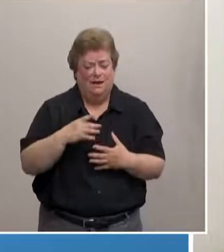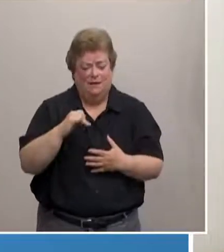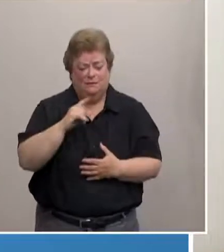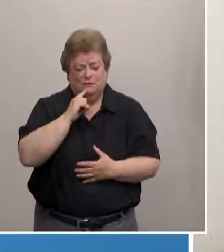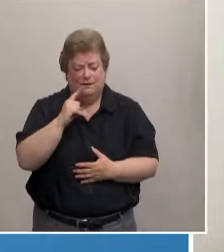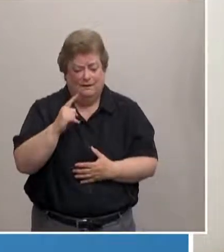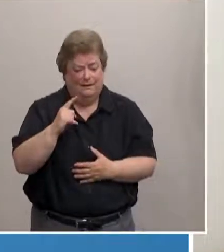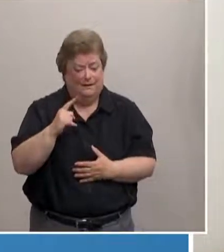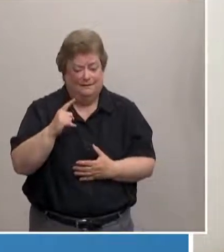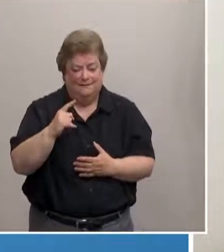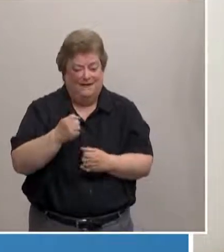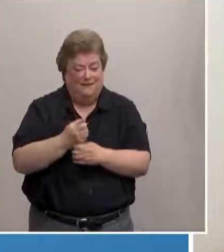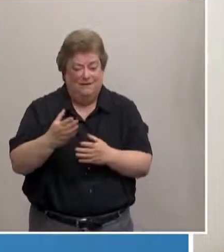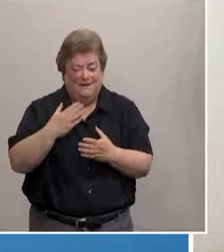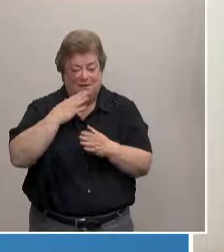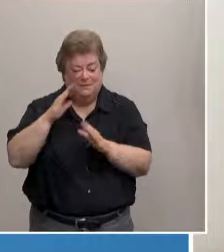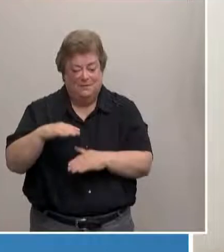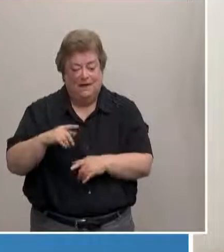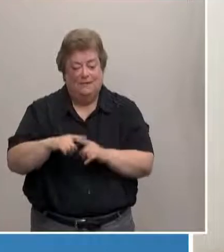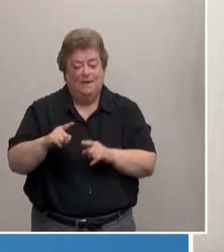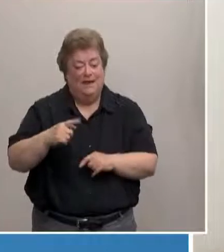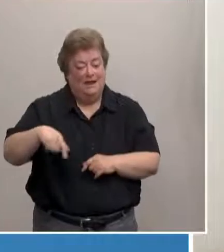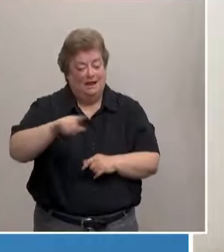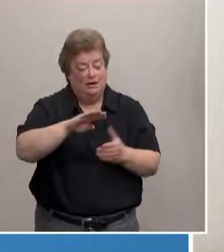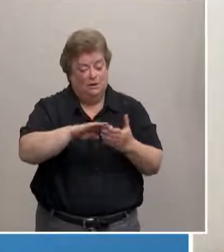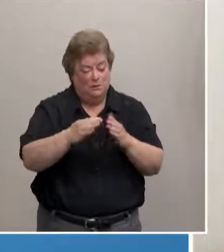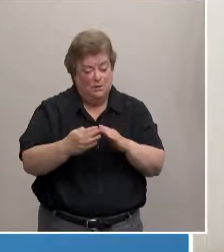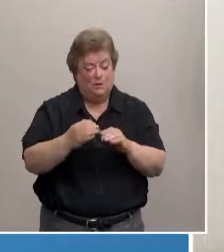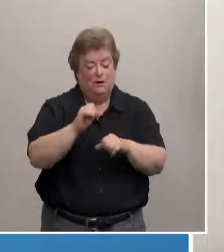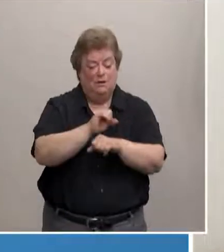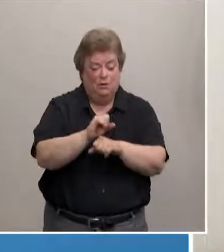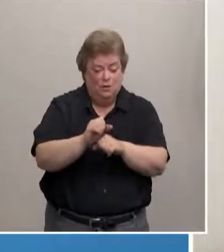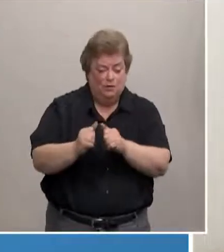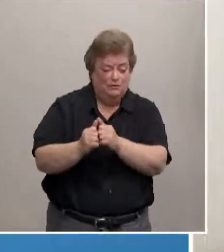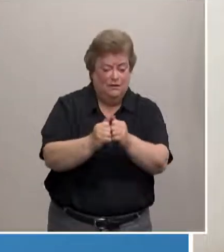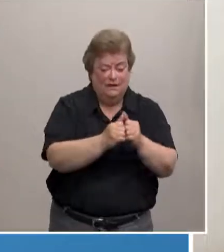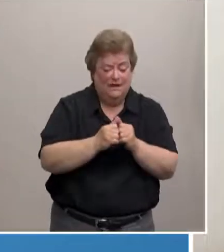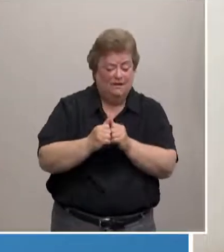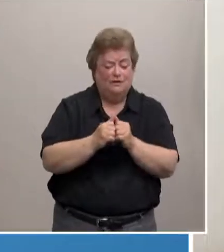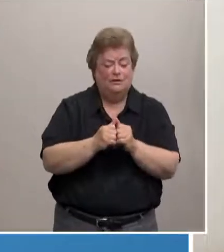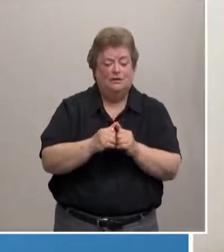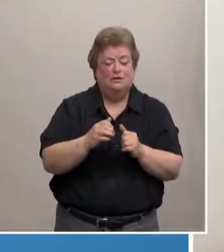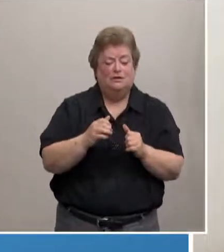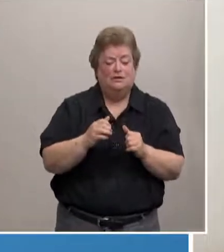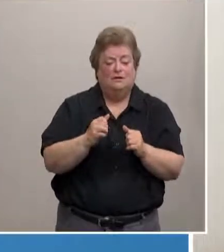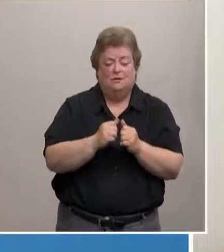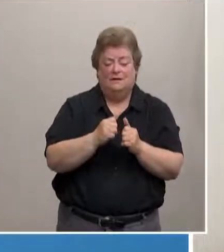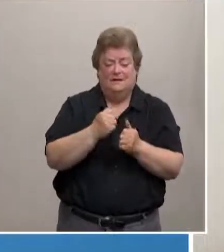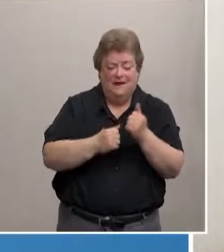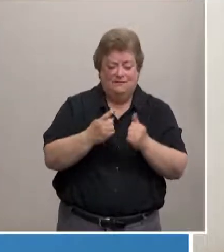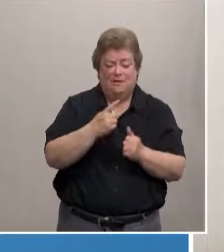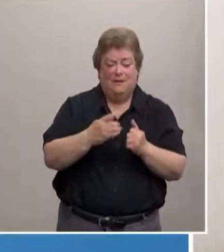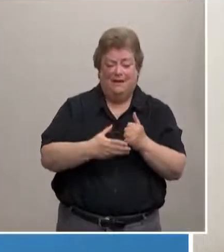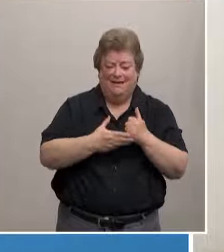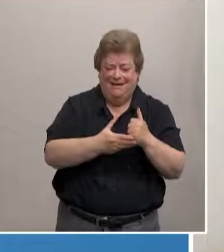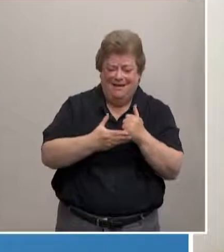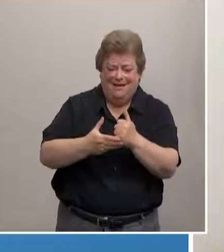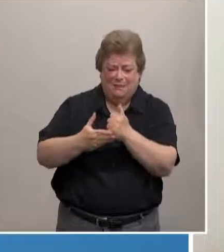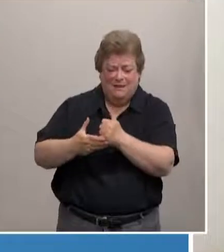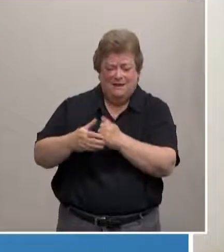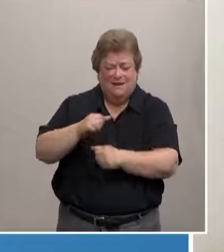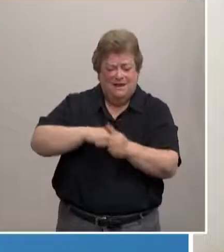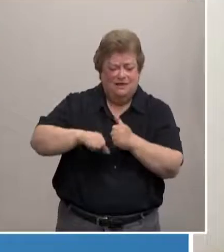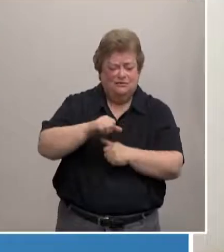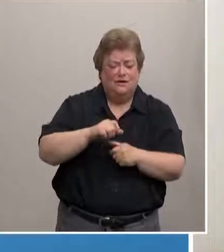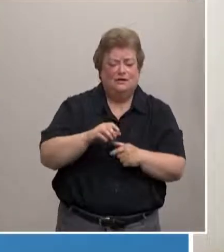bad. And with the community effort, with our local representatives, with everybody pitching in and doing the right thing,